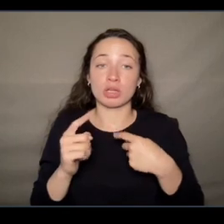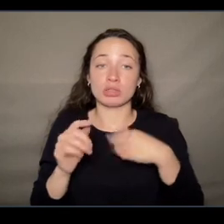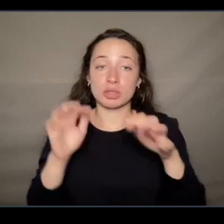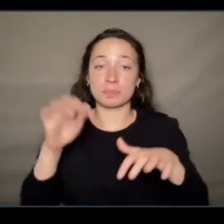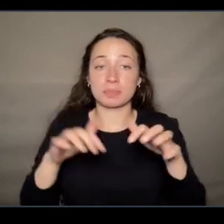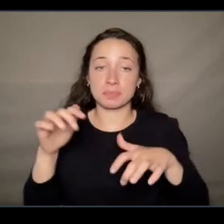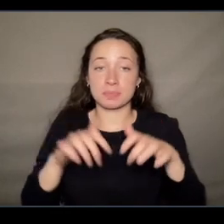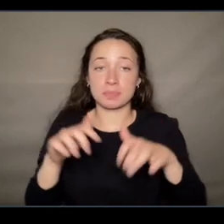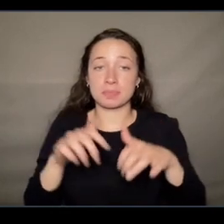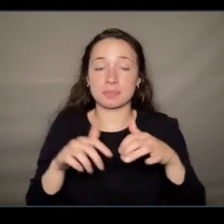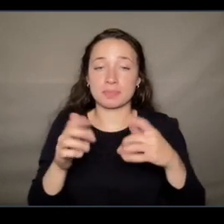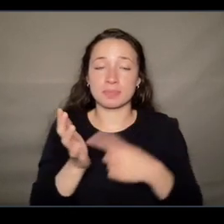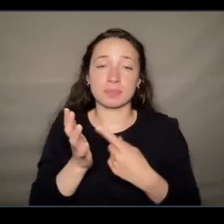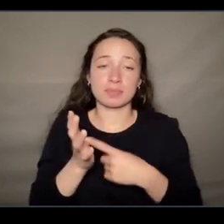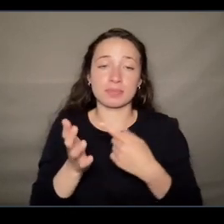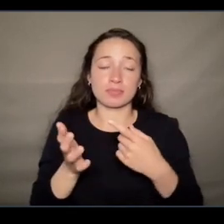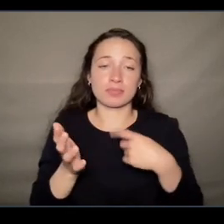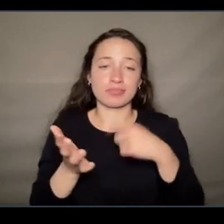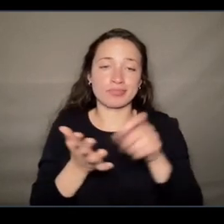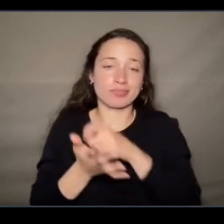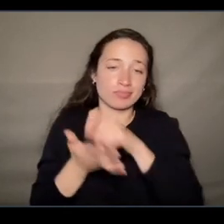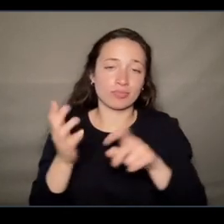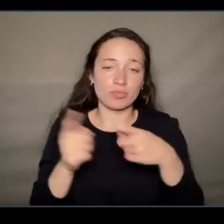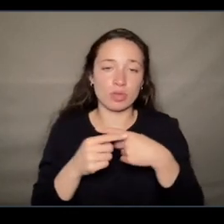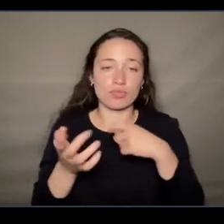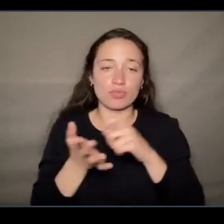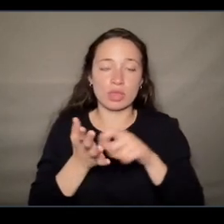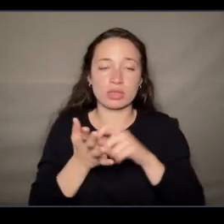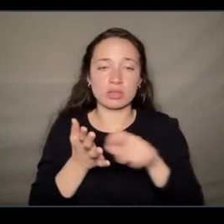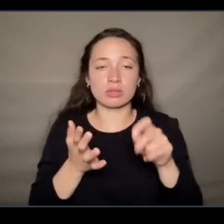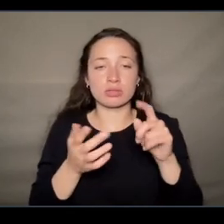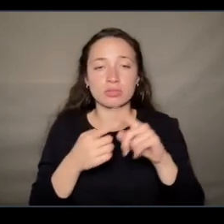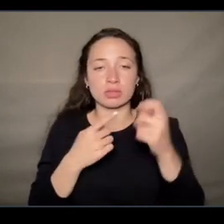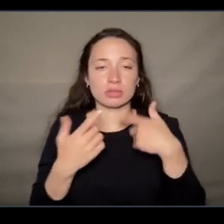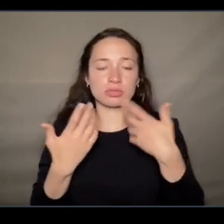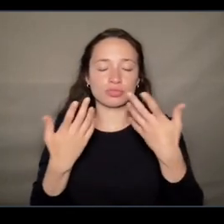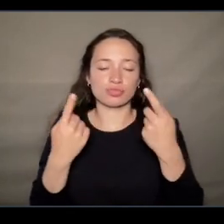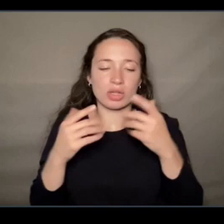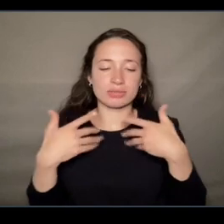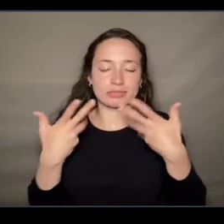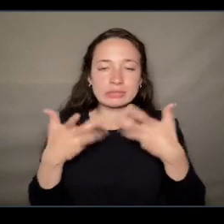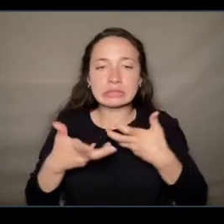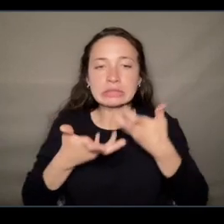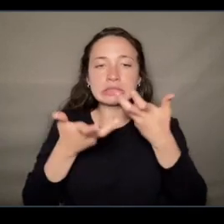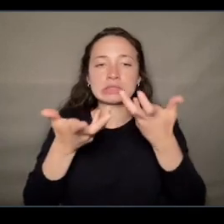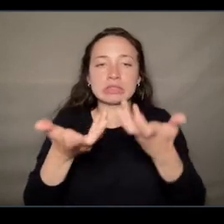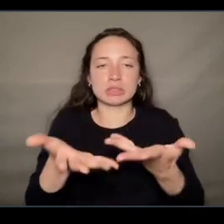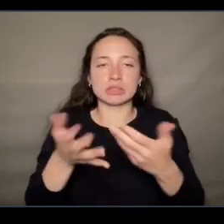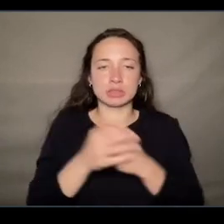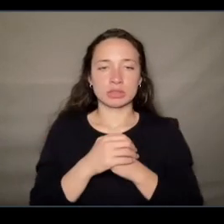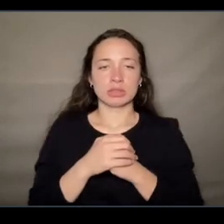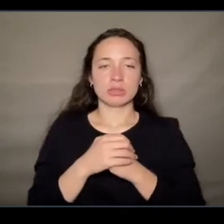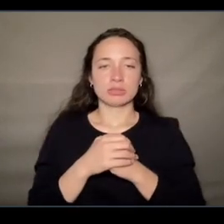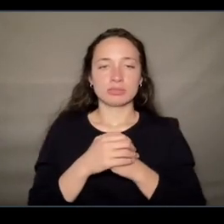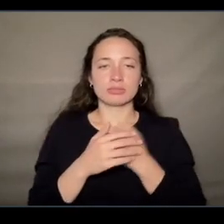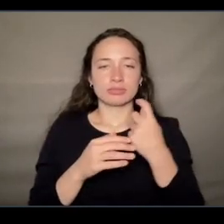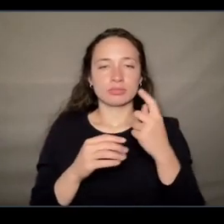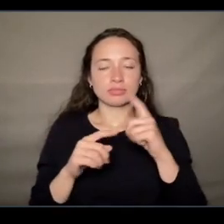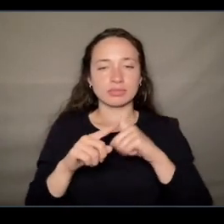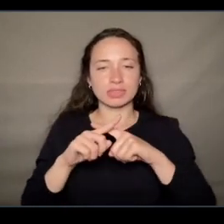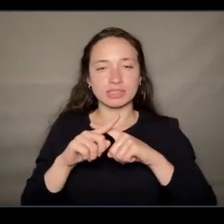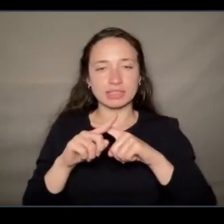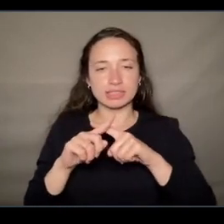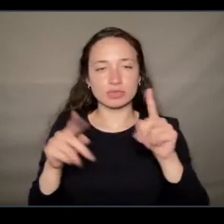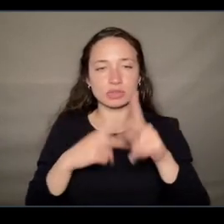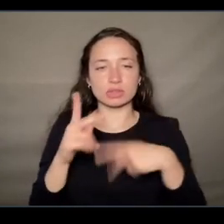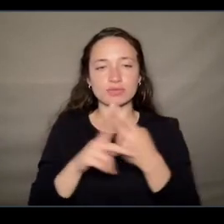I type it, I mean, sometimes I'll cross out as I'm writing, but mostly I try to just let it come through. And then